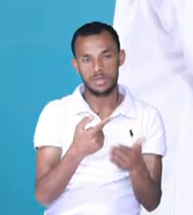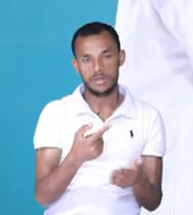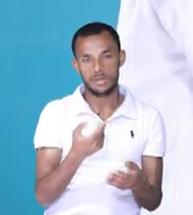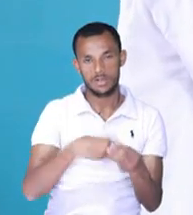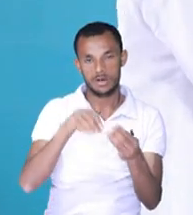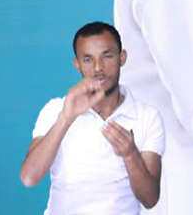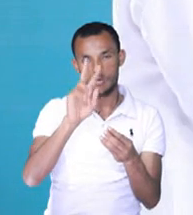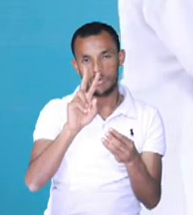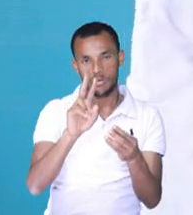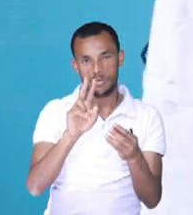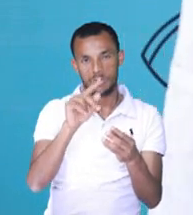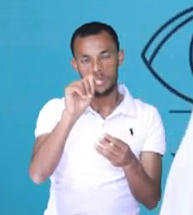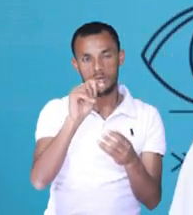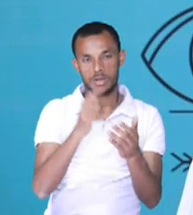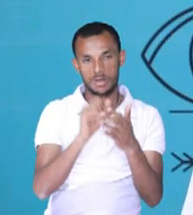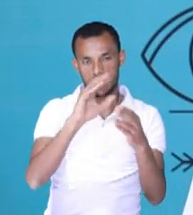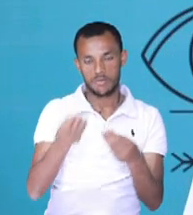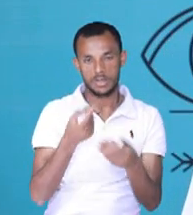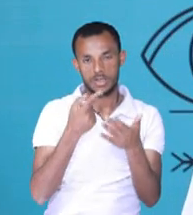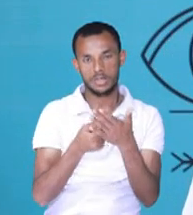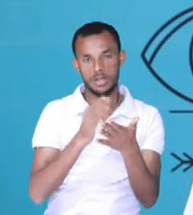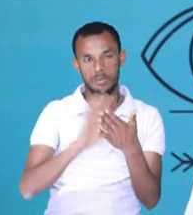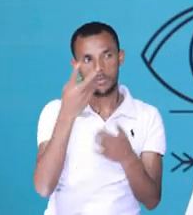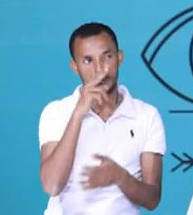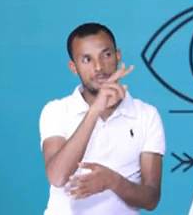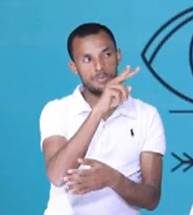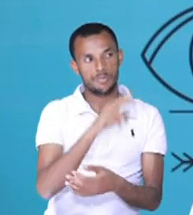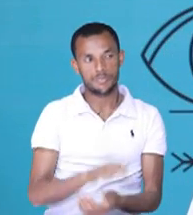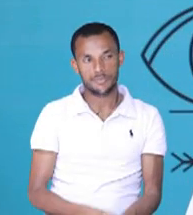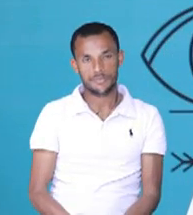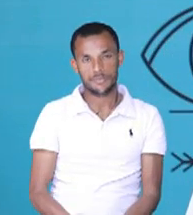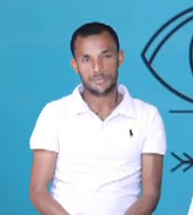the sum of the two transpose, it gives this one.